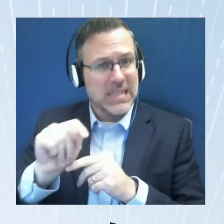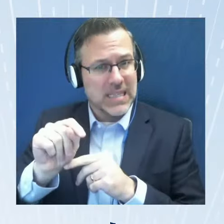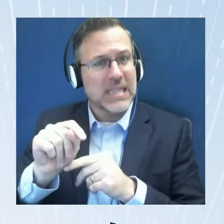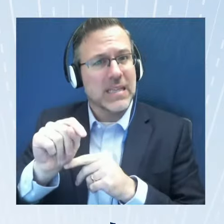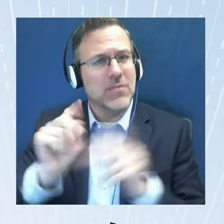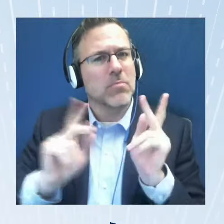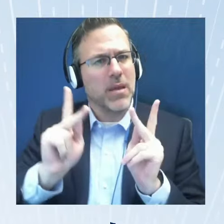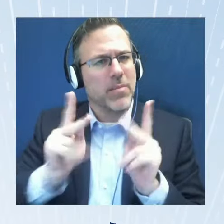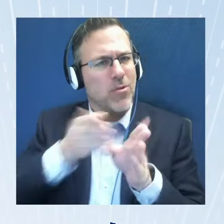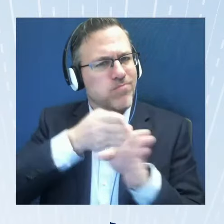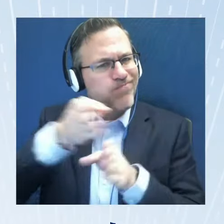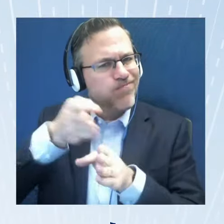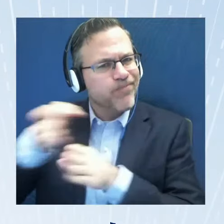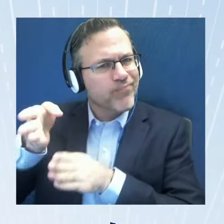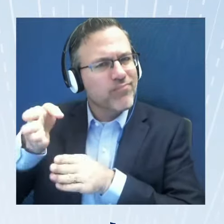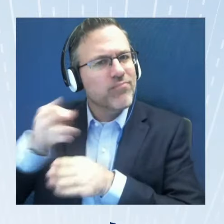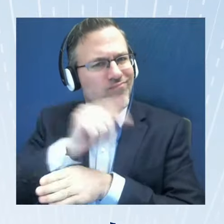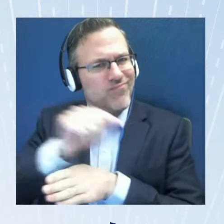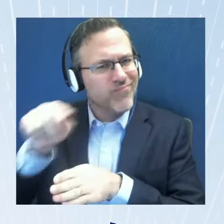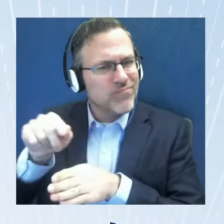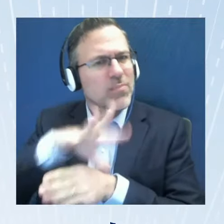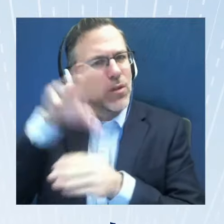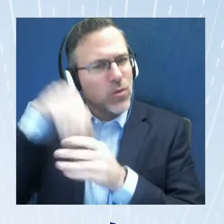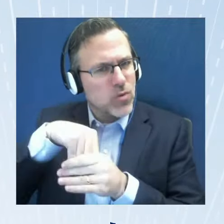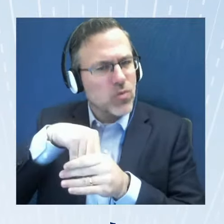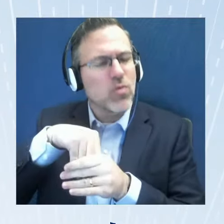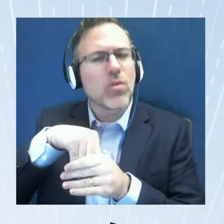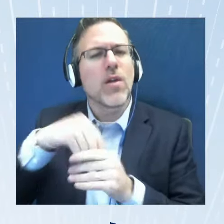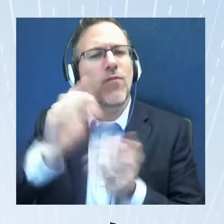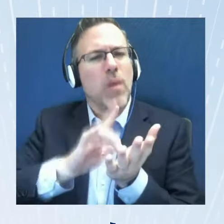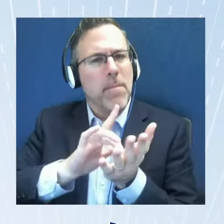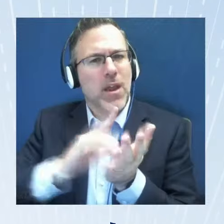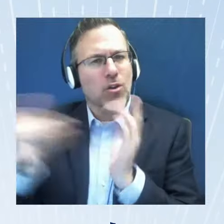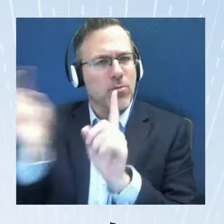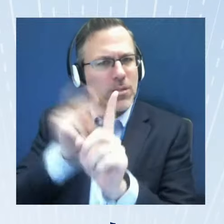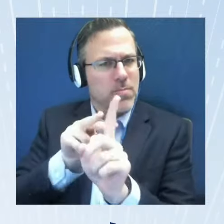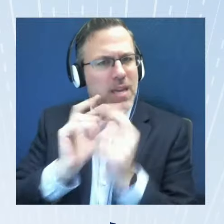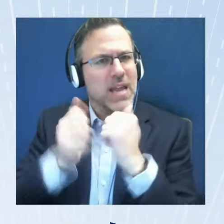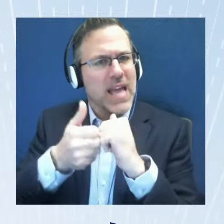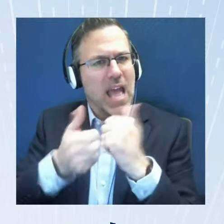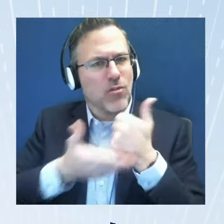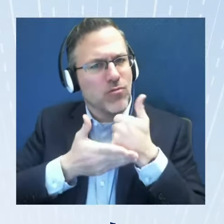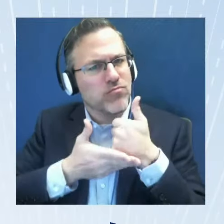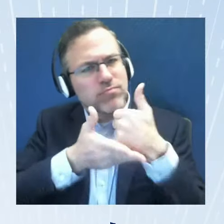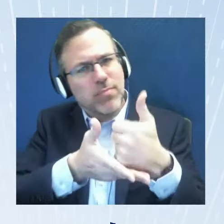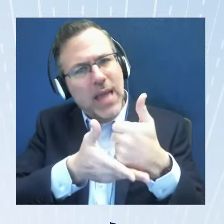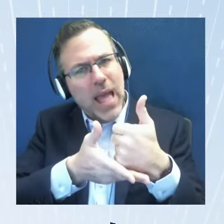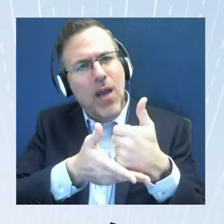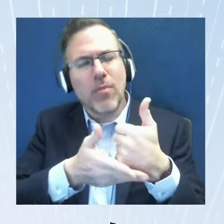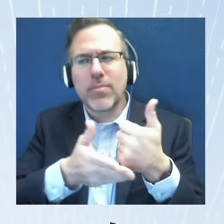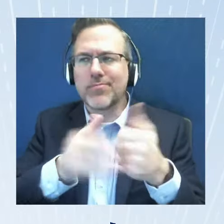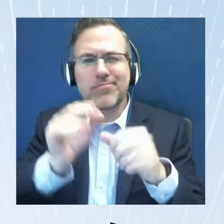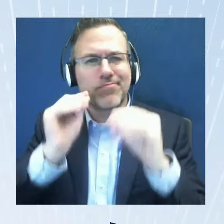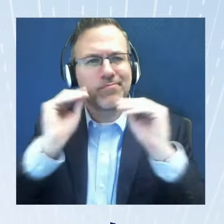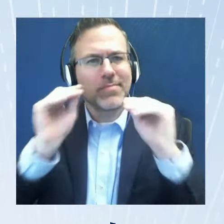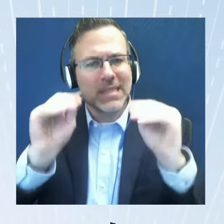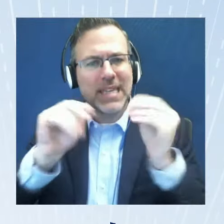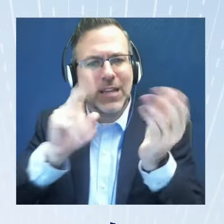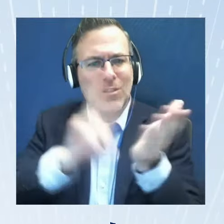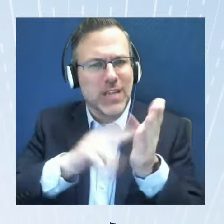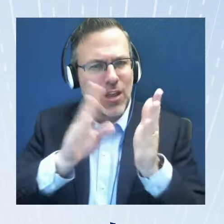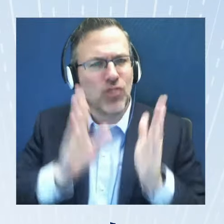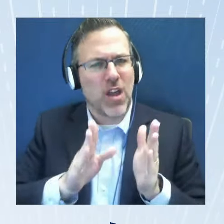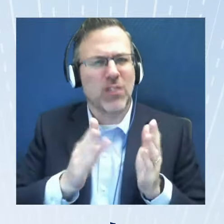know specifically from a medical perspective how to help with training of contractors. So I thought I just want